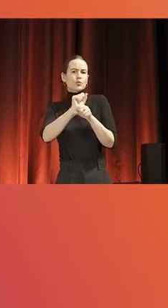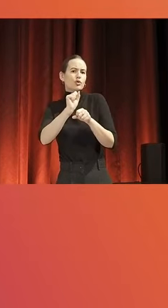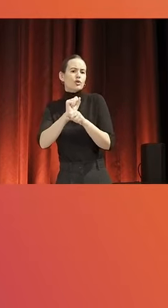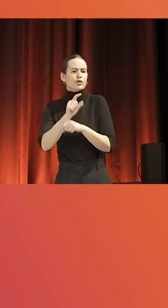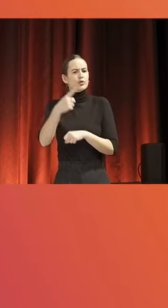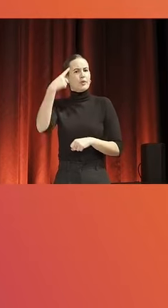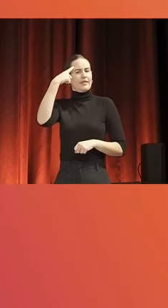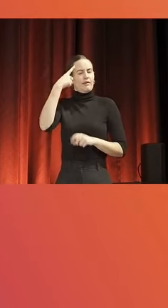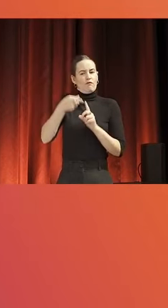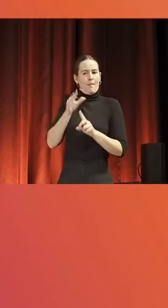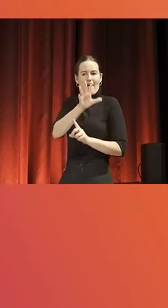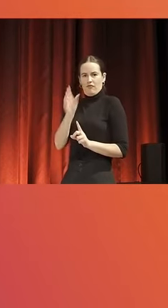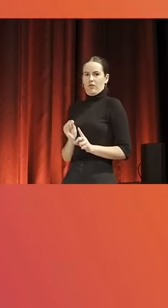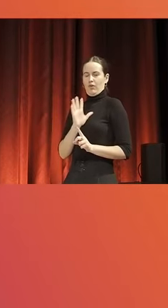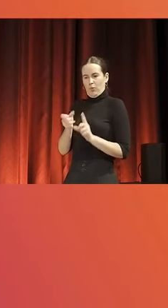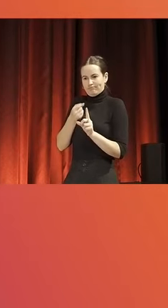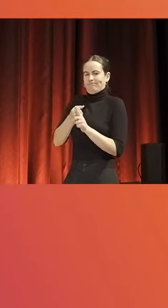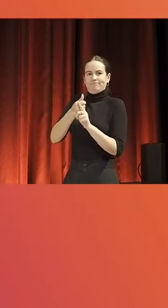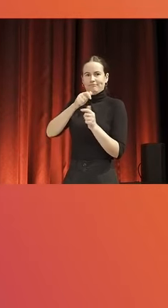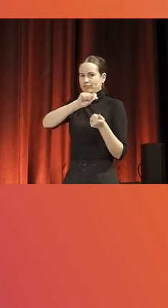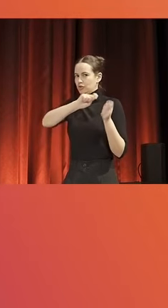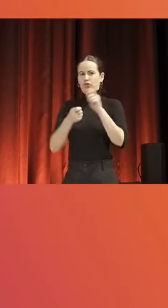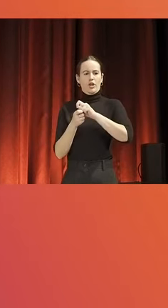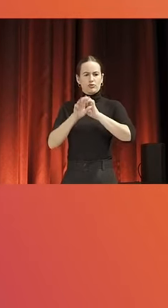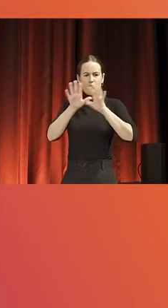change the world?